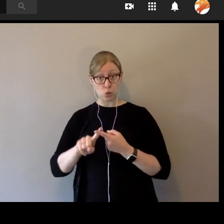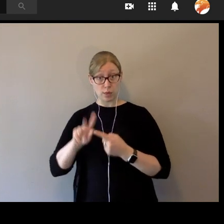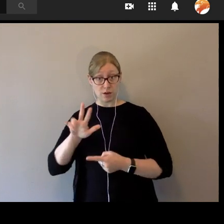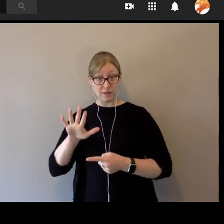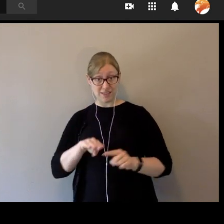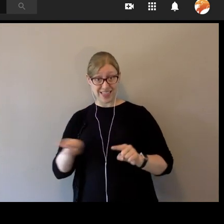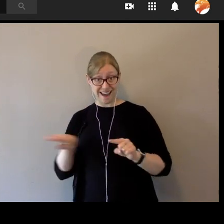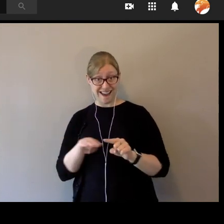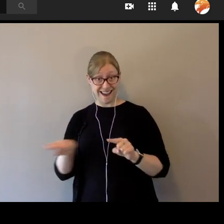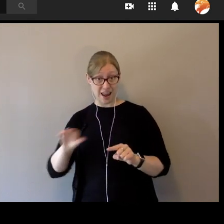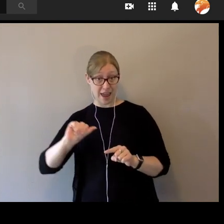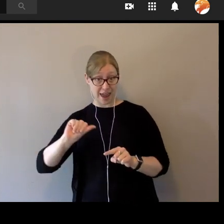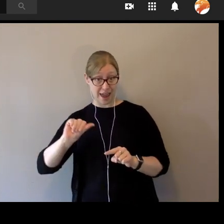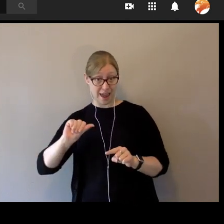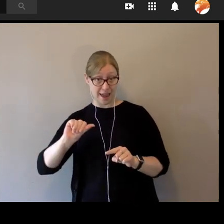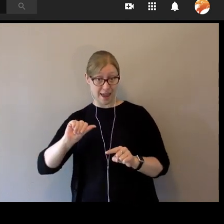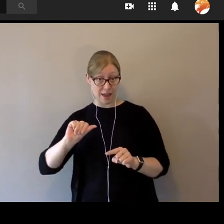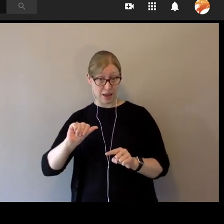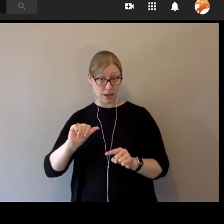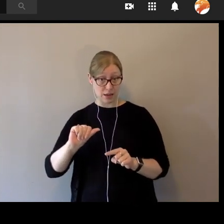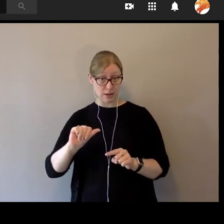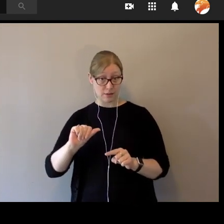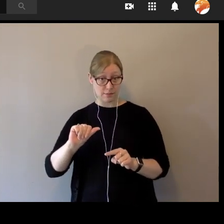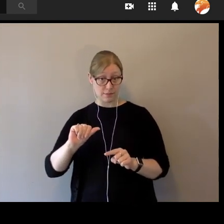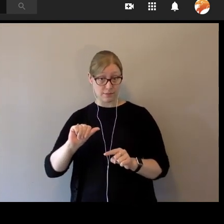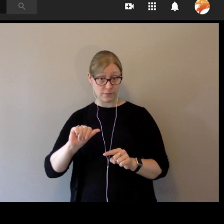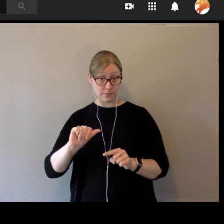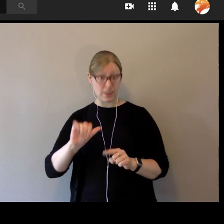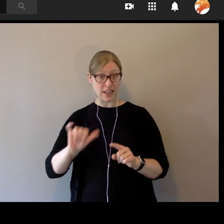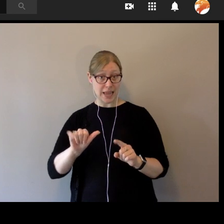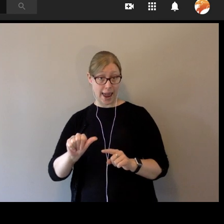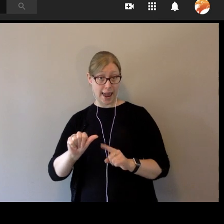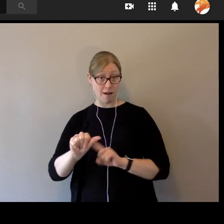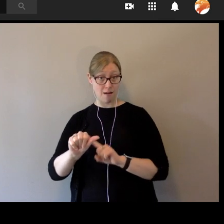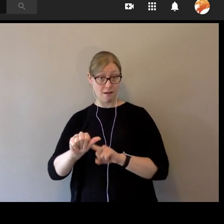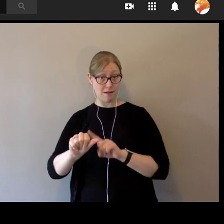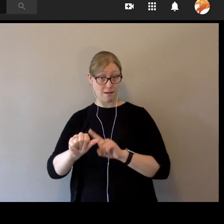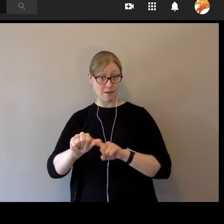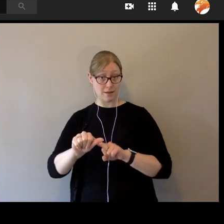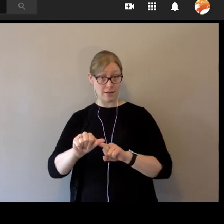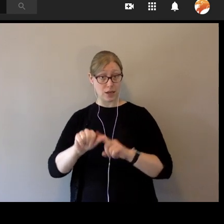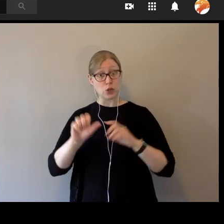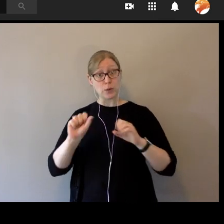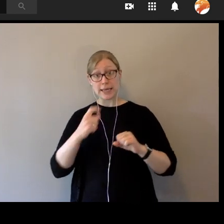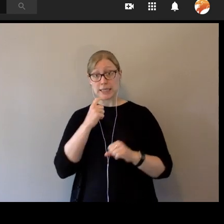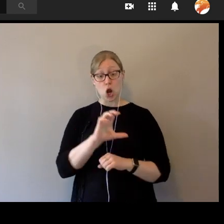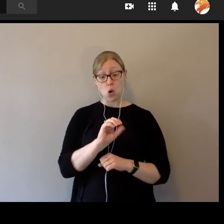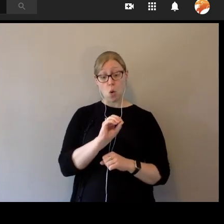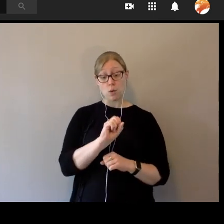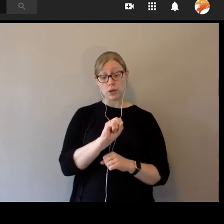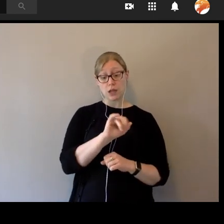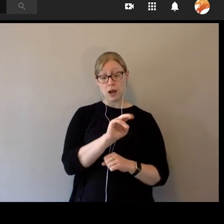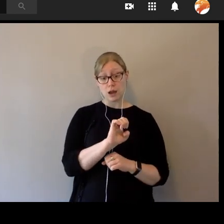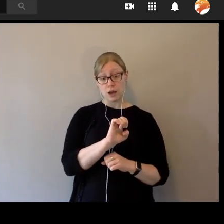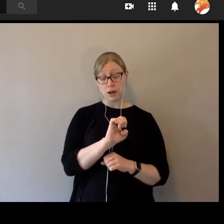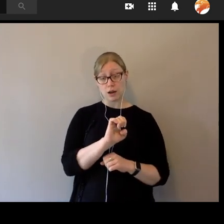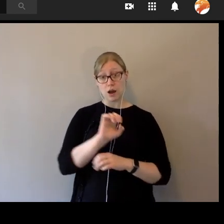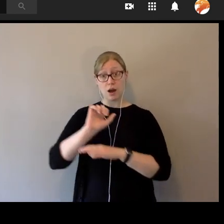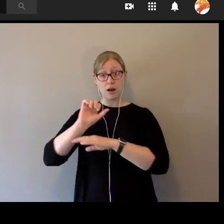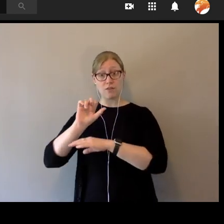is going to be A. And so I can say the cosine